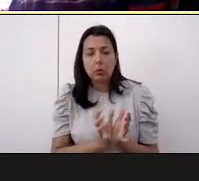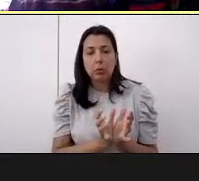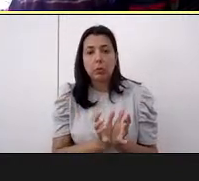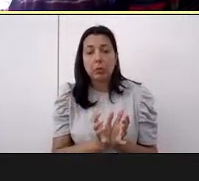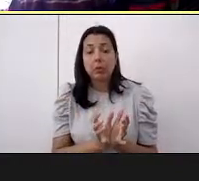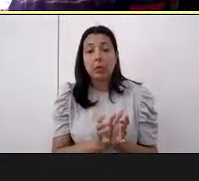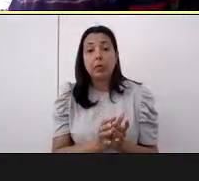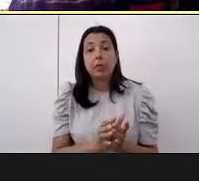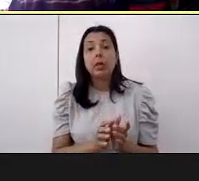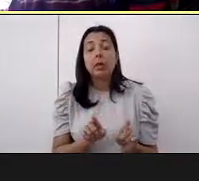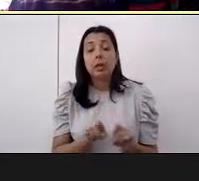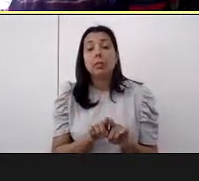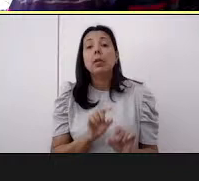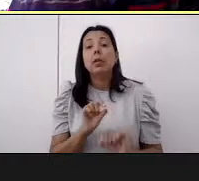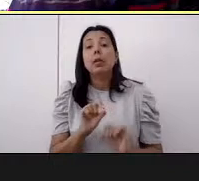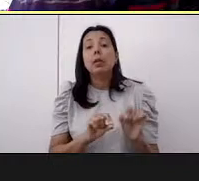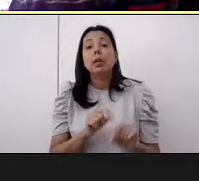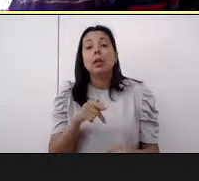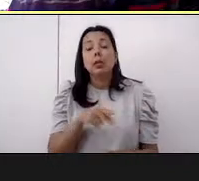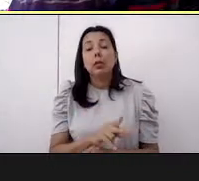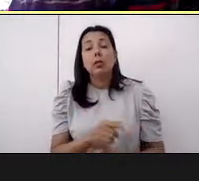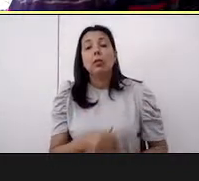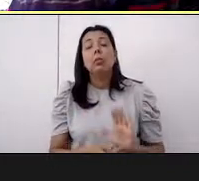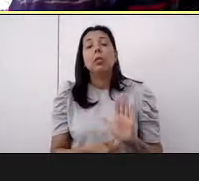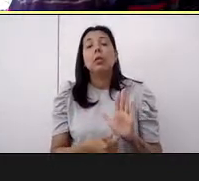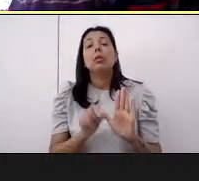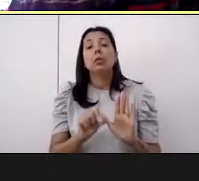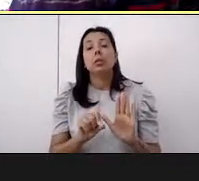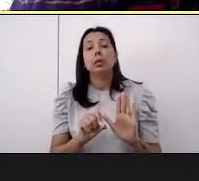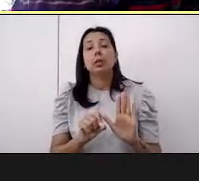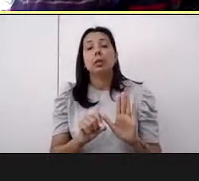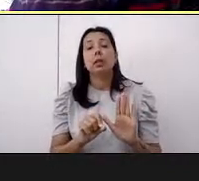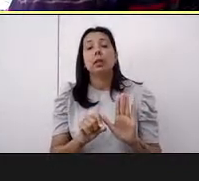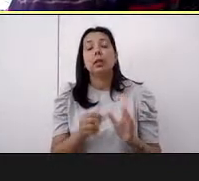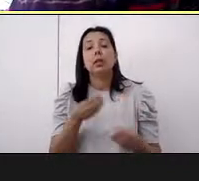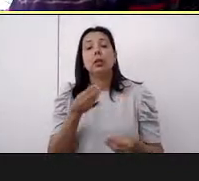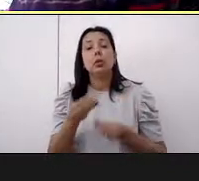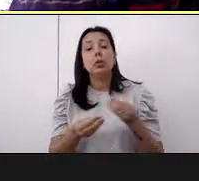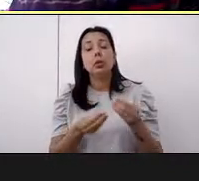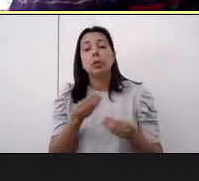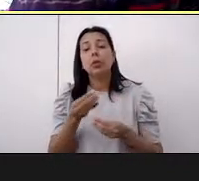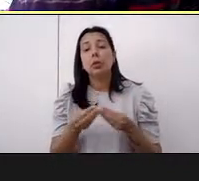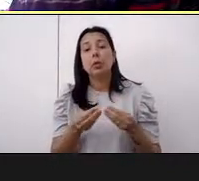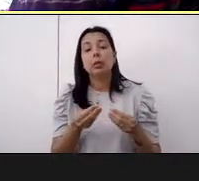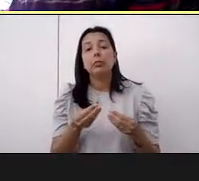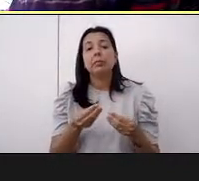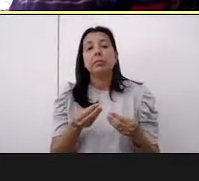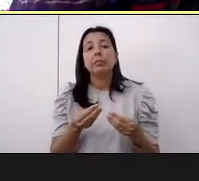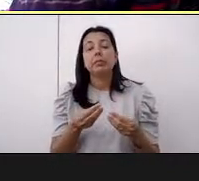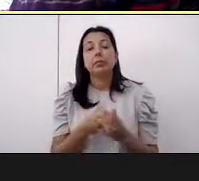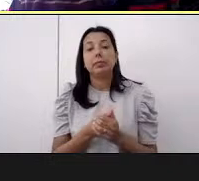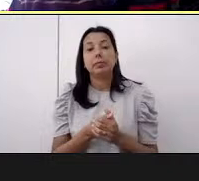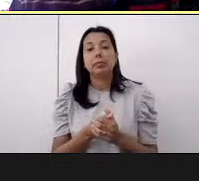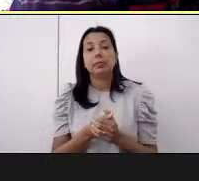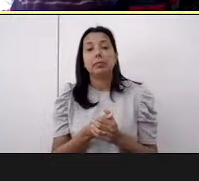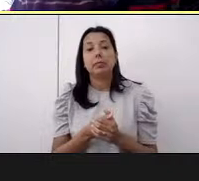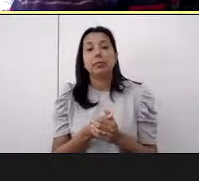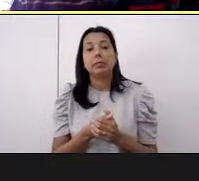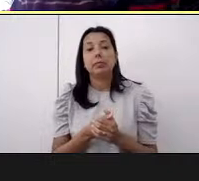legal resources to claim existing or new rights and to influence the orientations and implementation of public